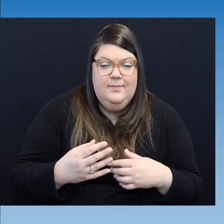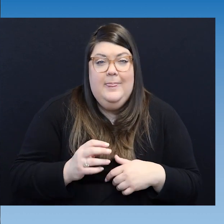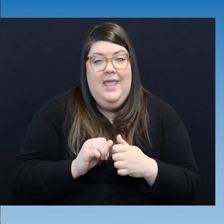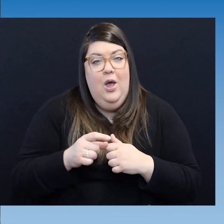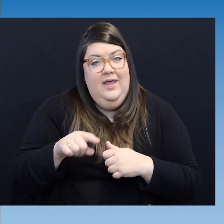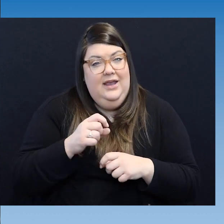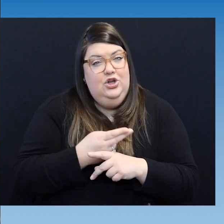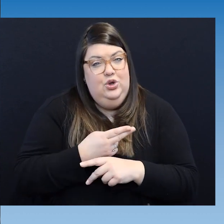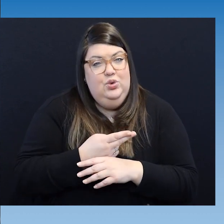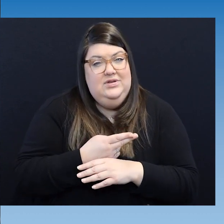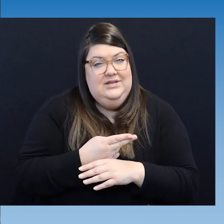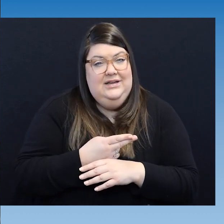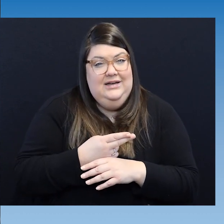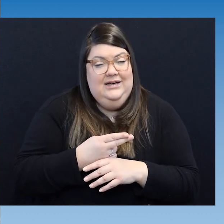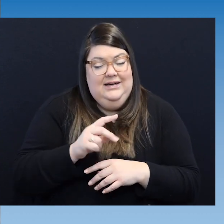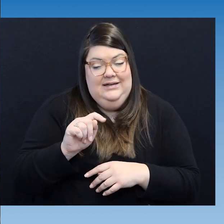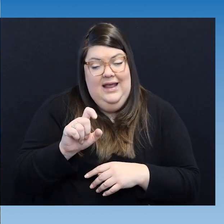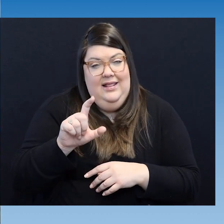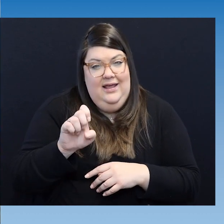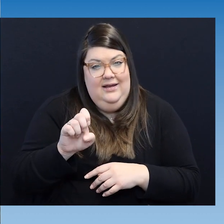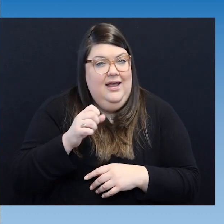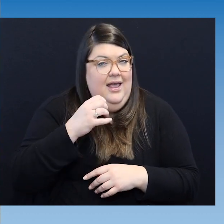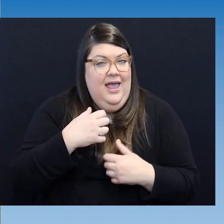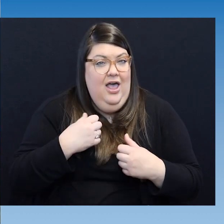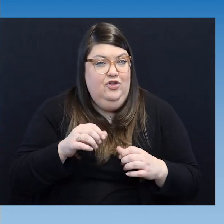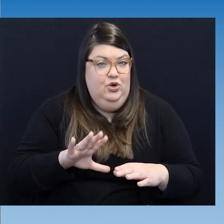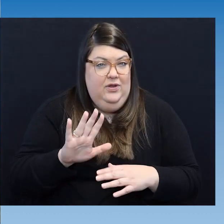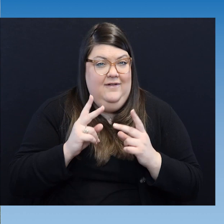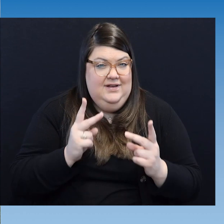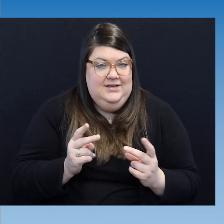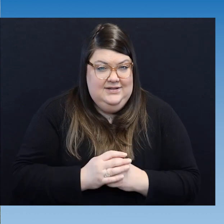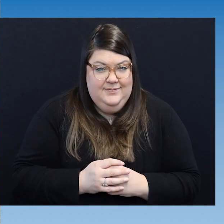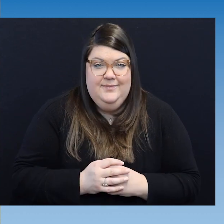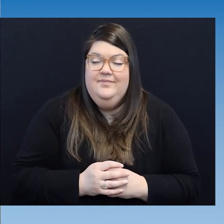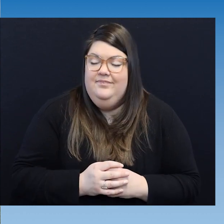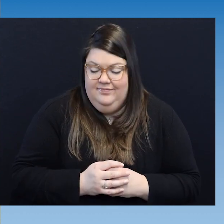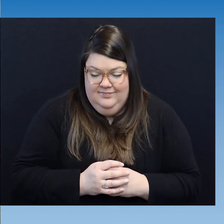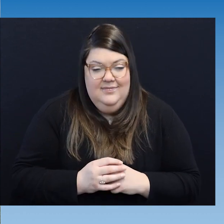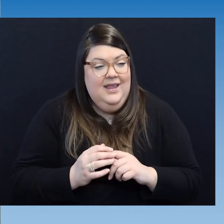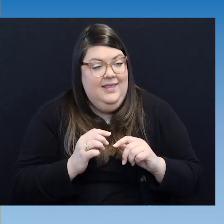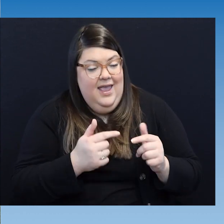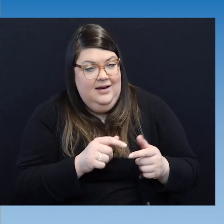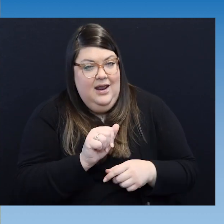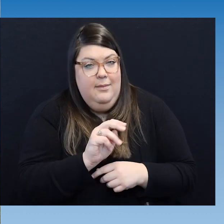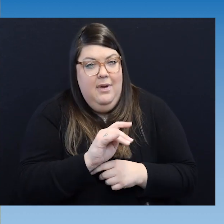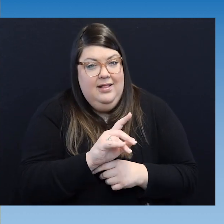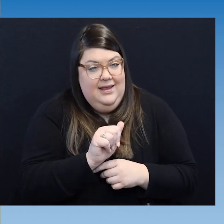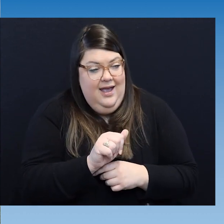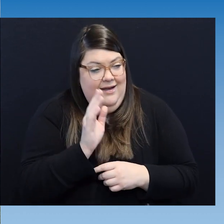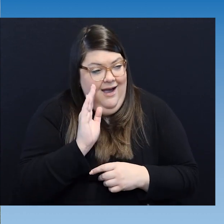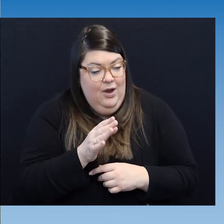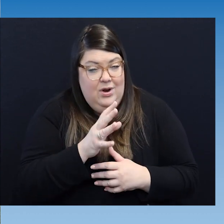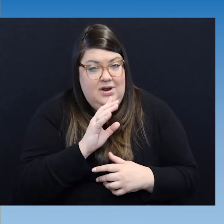use telehealth to do those visits. And then Amalia, hi, do you want to talk a little bit about your